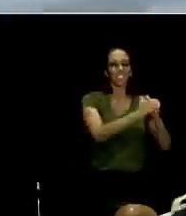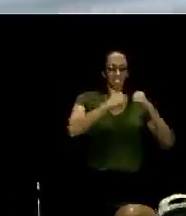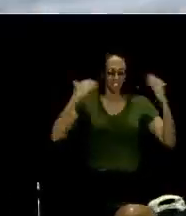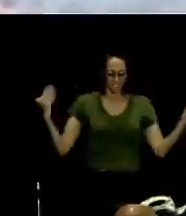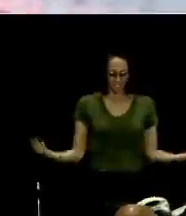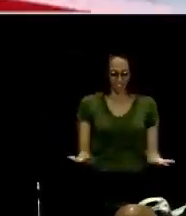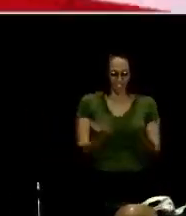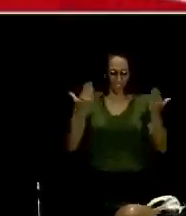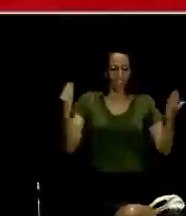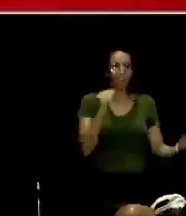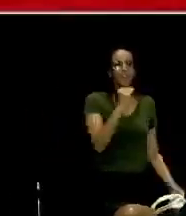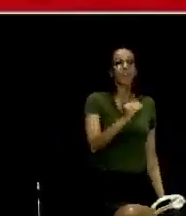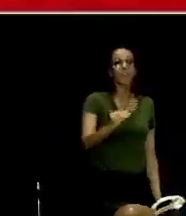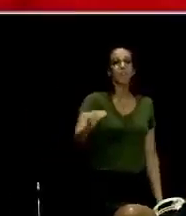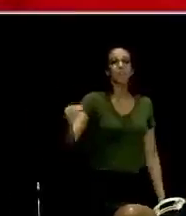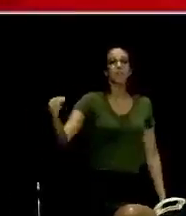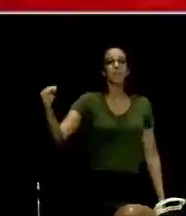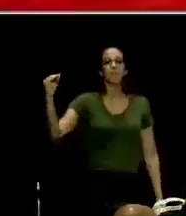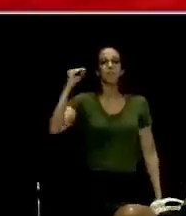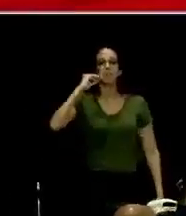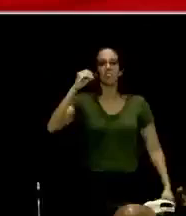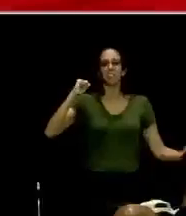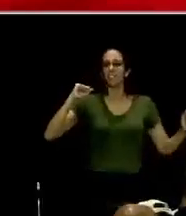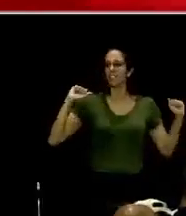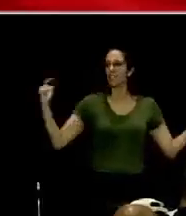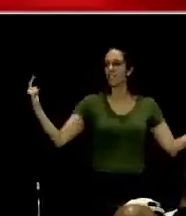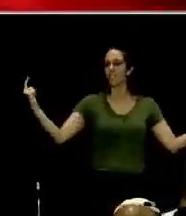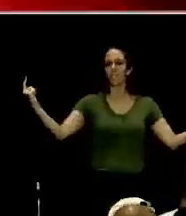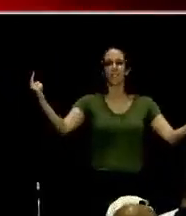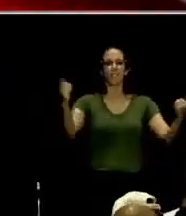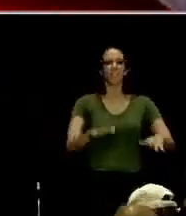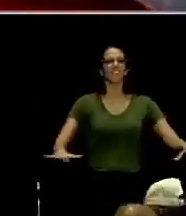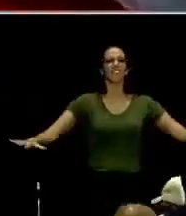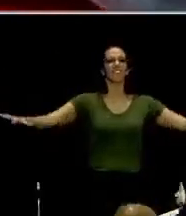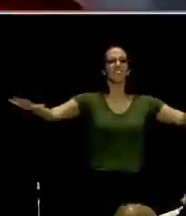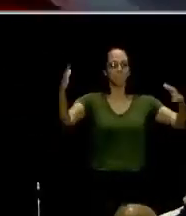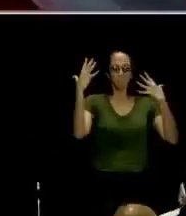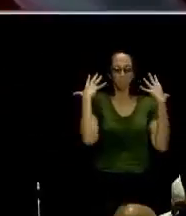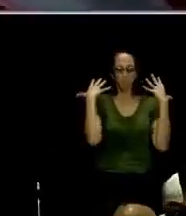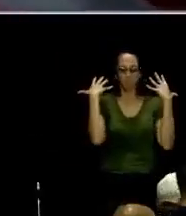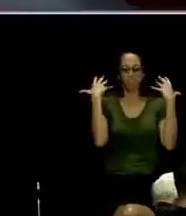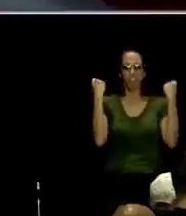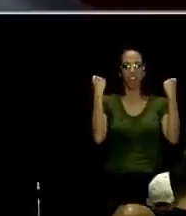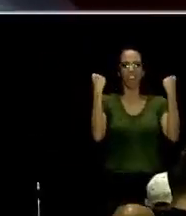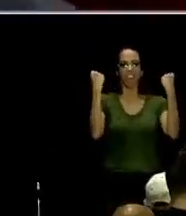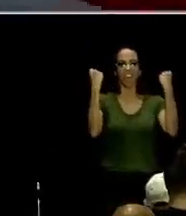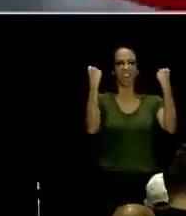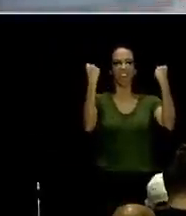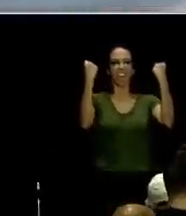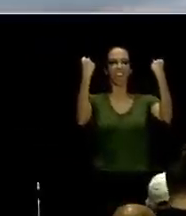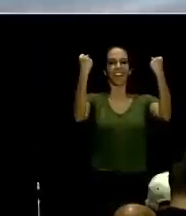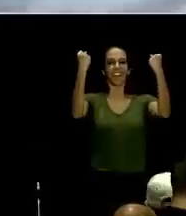and the home of the brave.